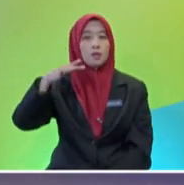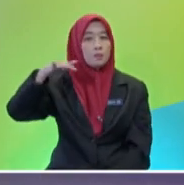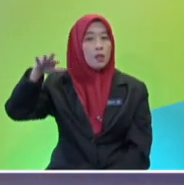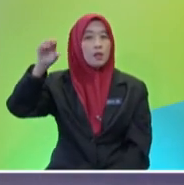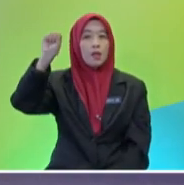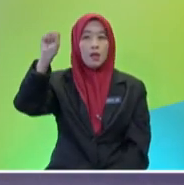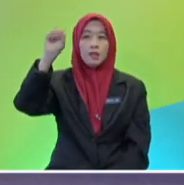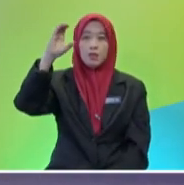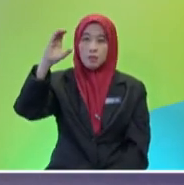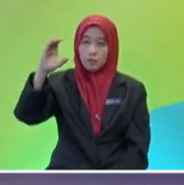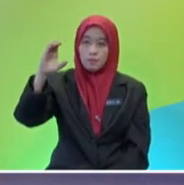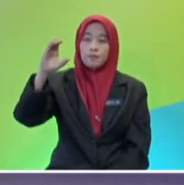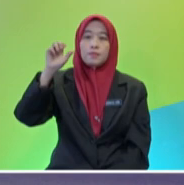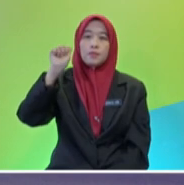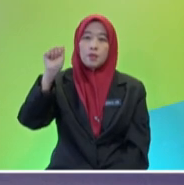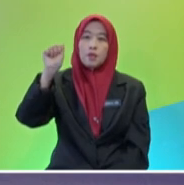is